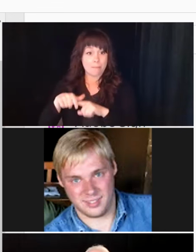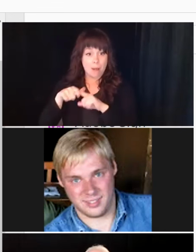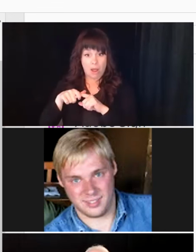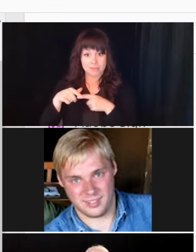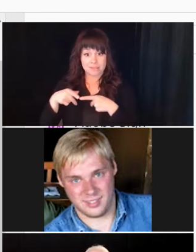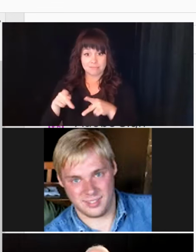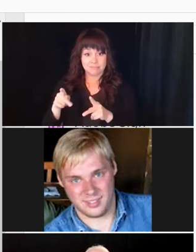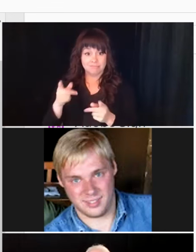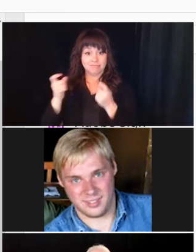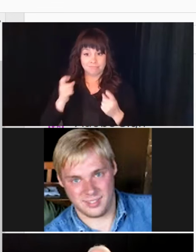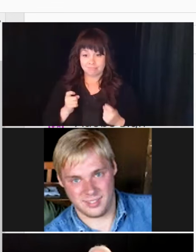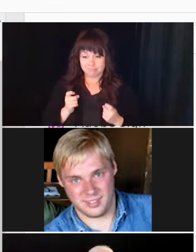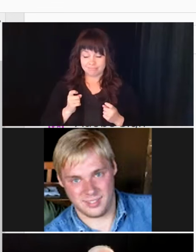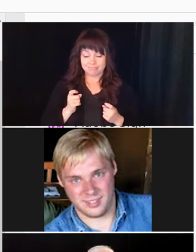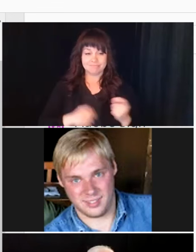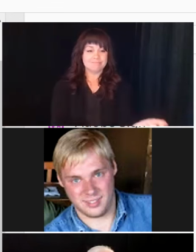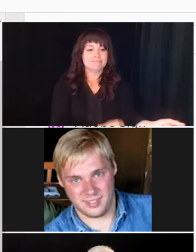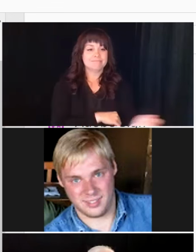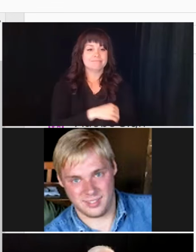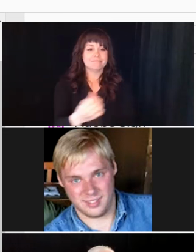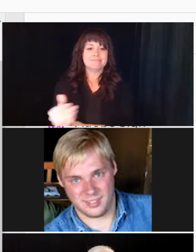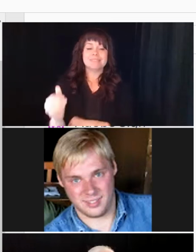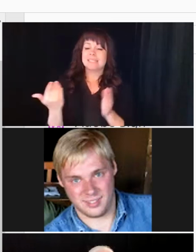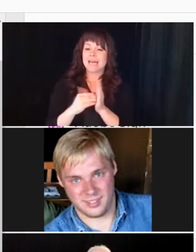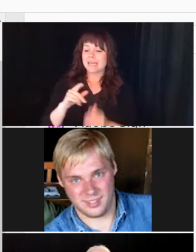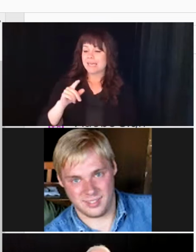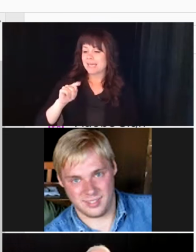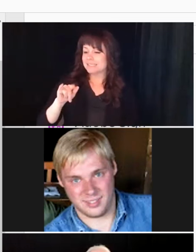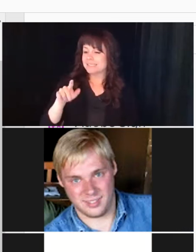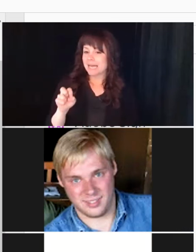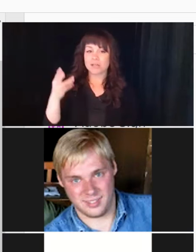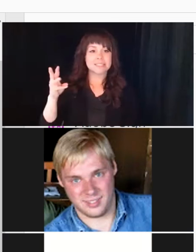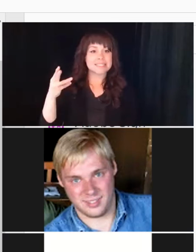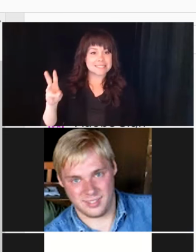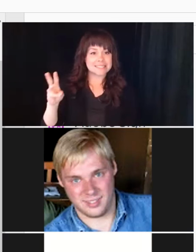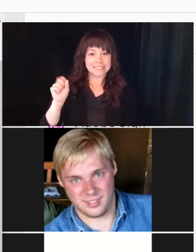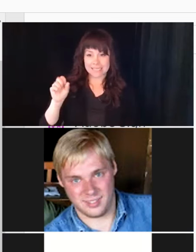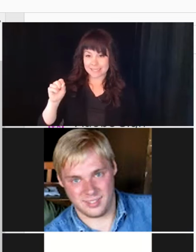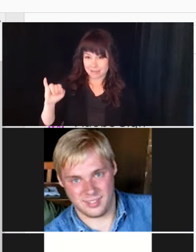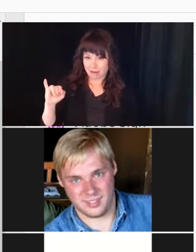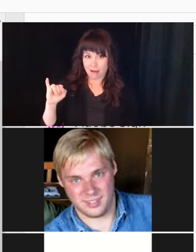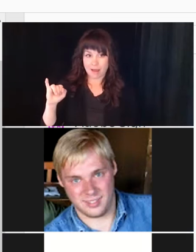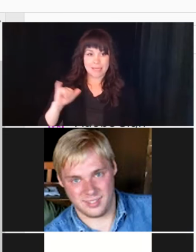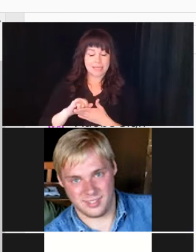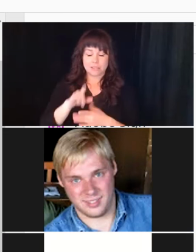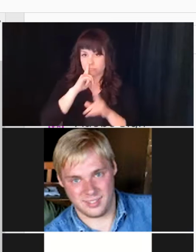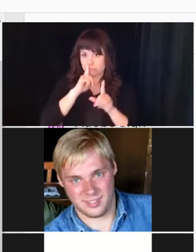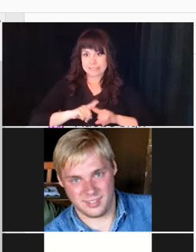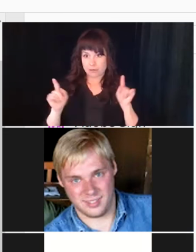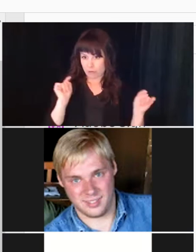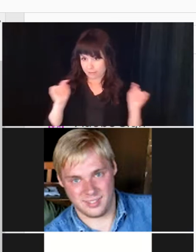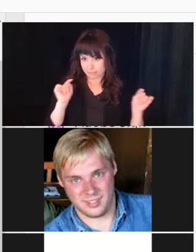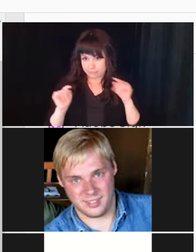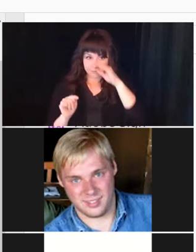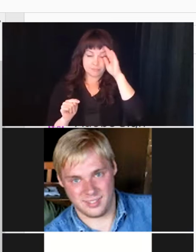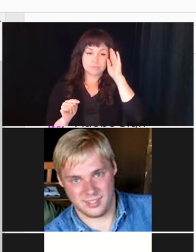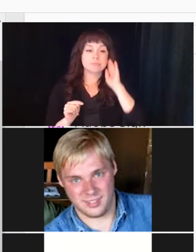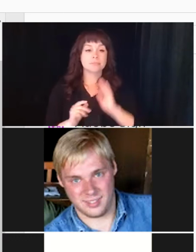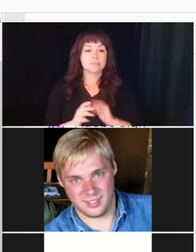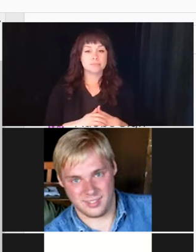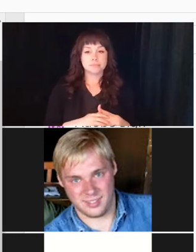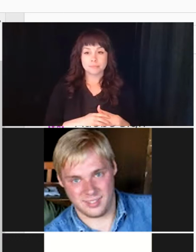So again, Title 16 Supplemental Security Income SSI is vastly different from the SSDI side of things,